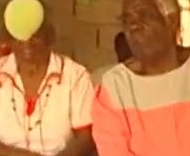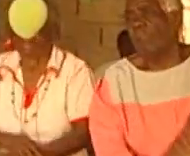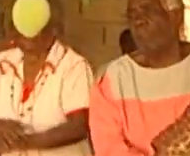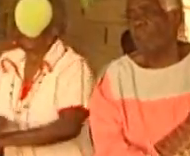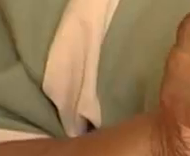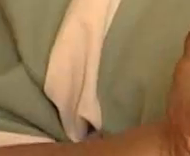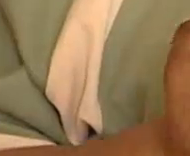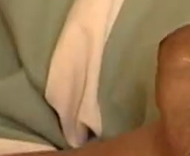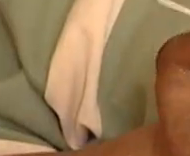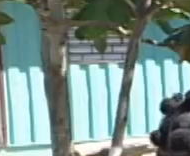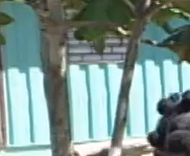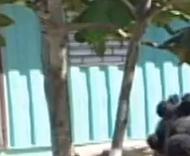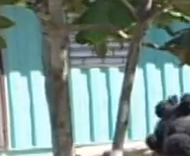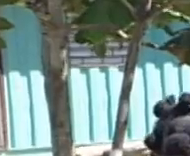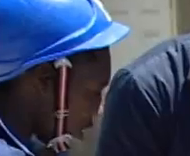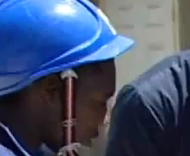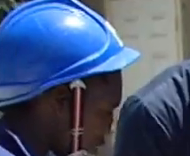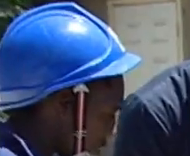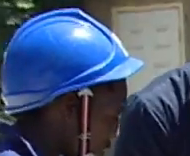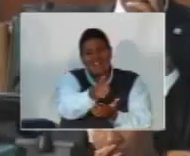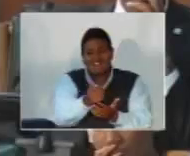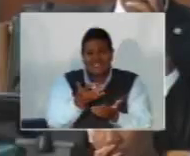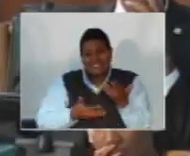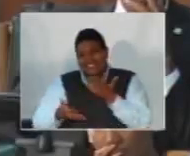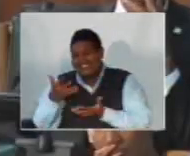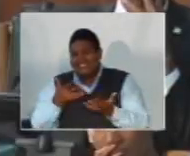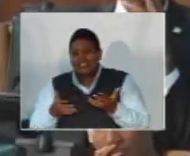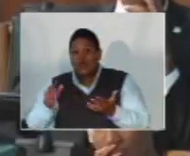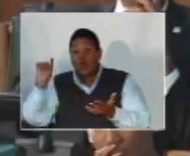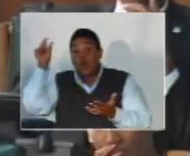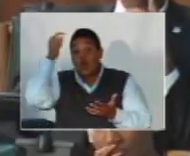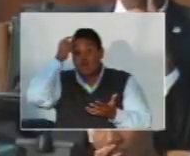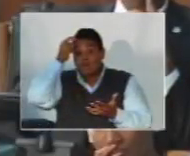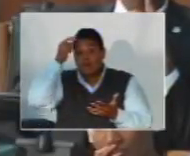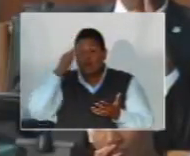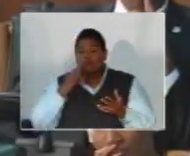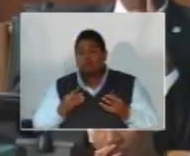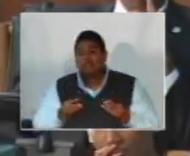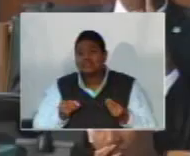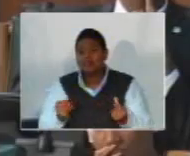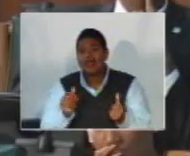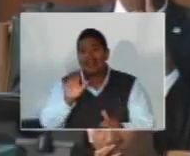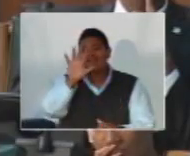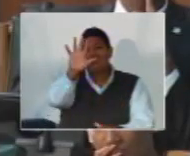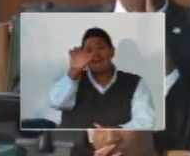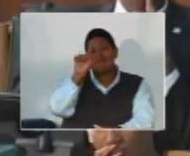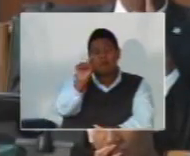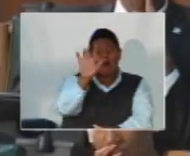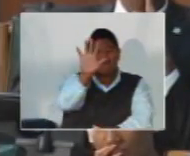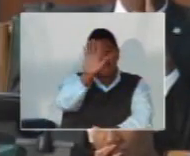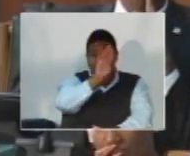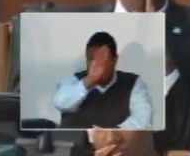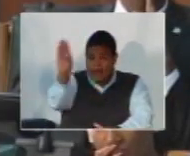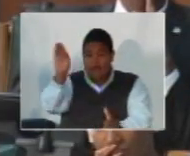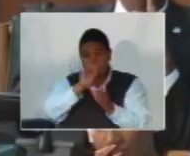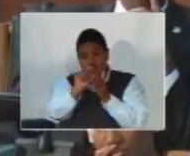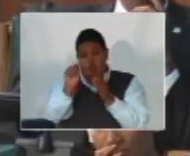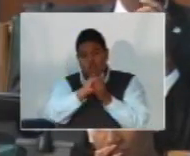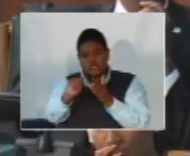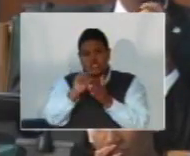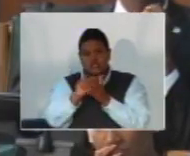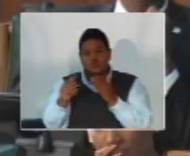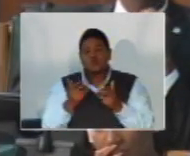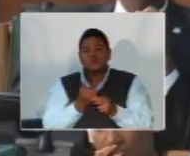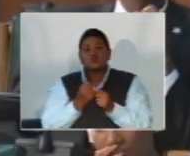social intervention initiatives this fiscal year. The government will be spending over $5.5 billion